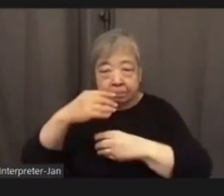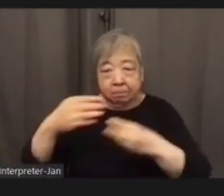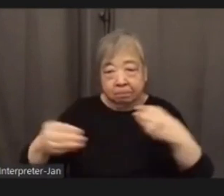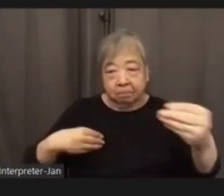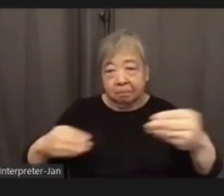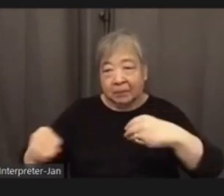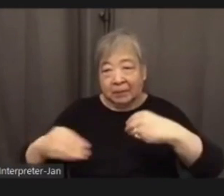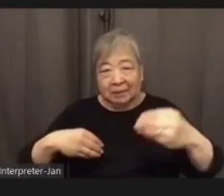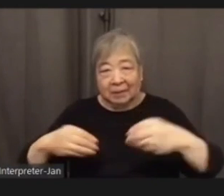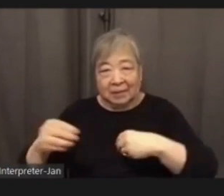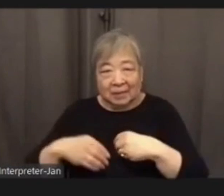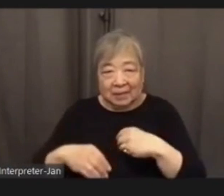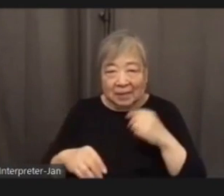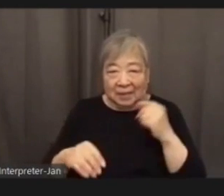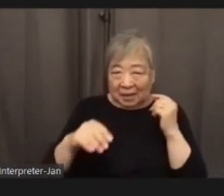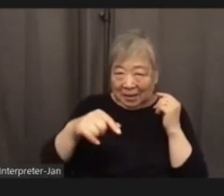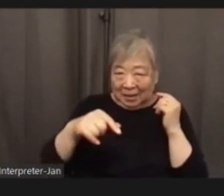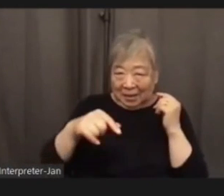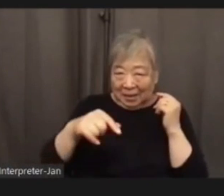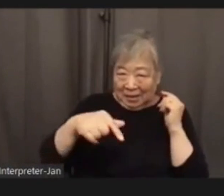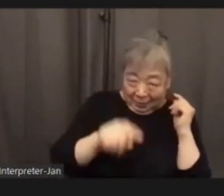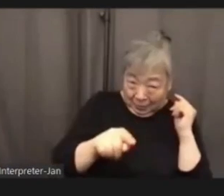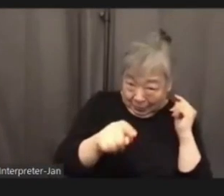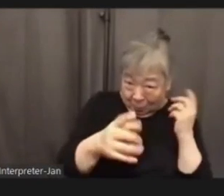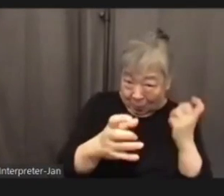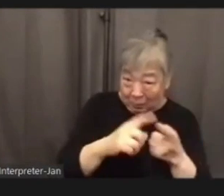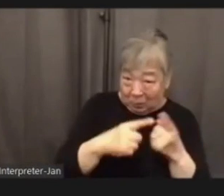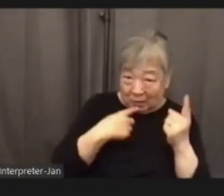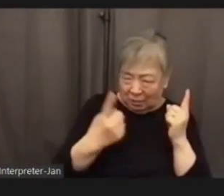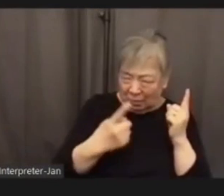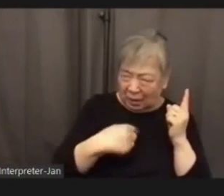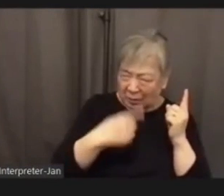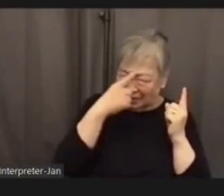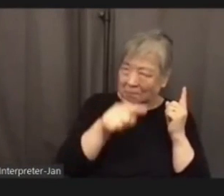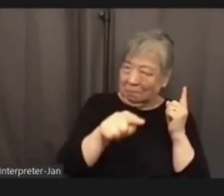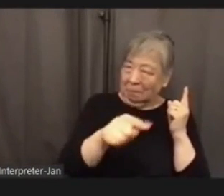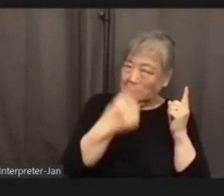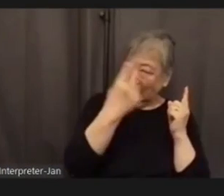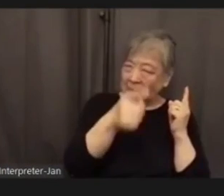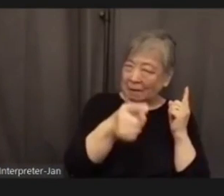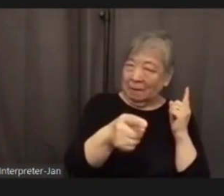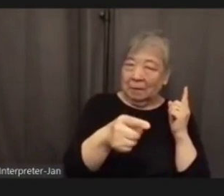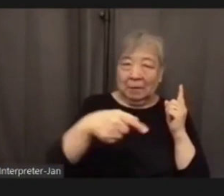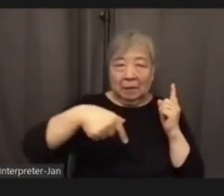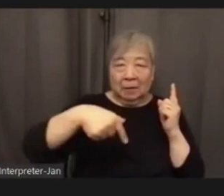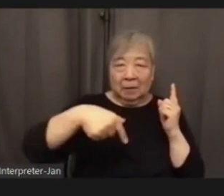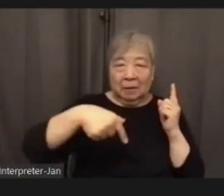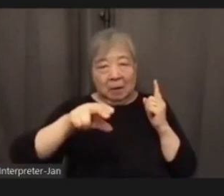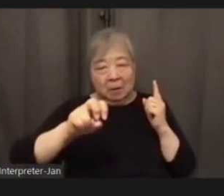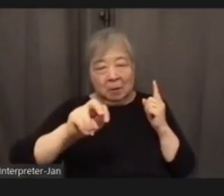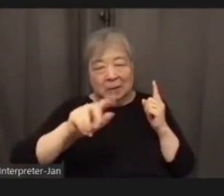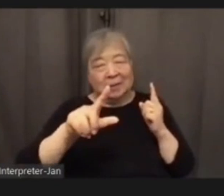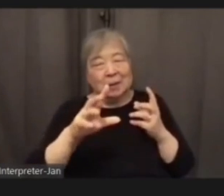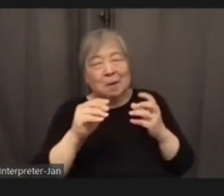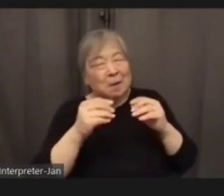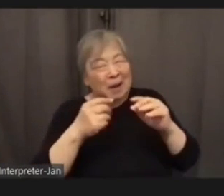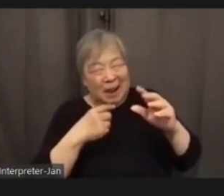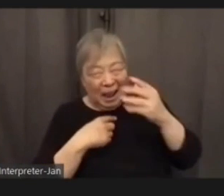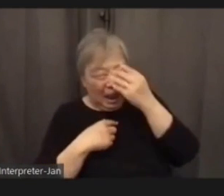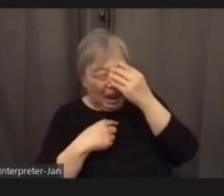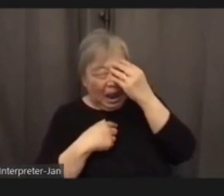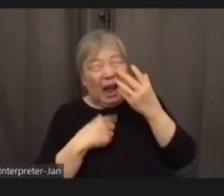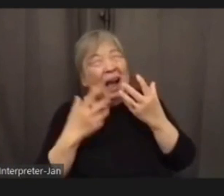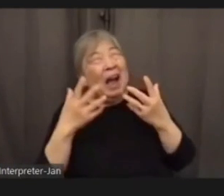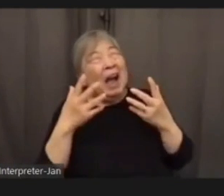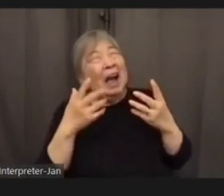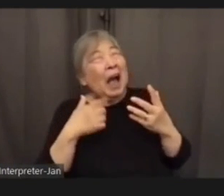Quetzal, I could see a thought go through your head. Were you going to say something? No, because then I'll just go off on some tangent about